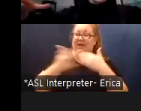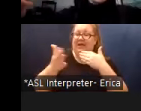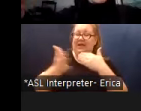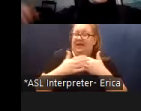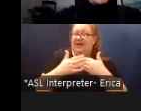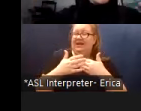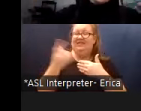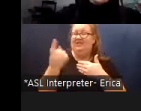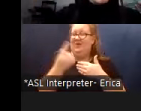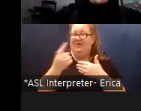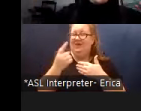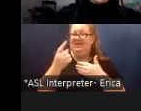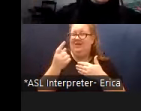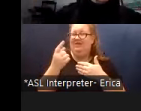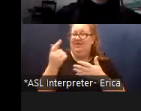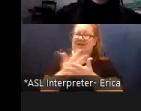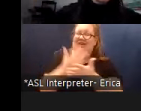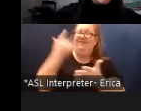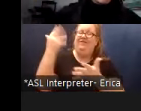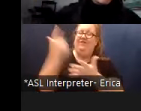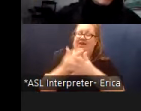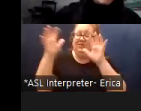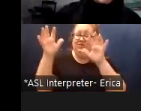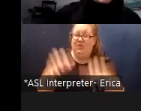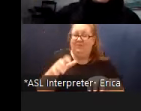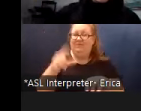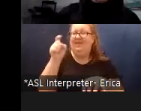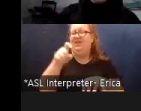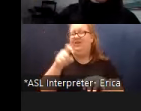storms. And so you end up needing some level of